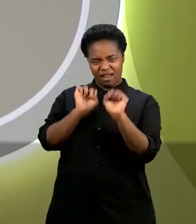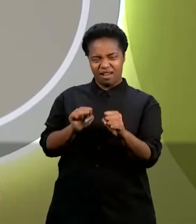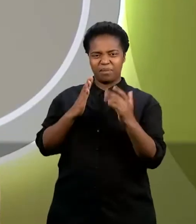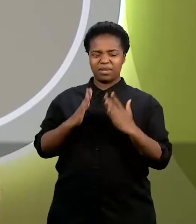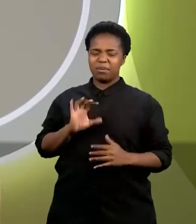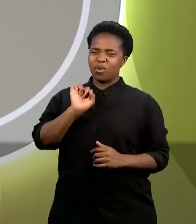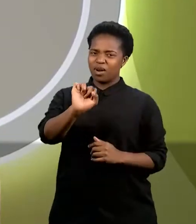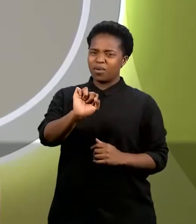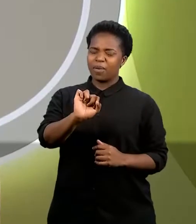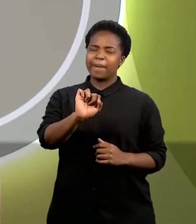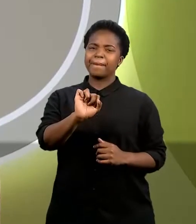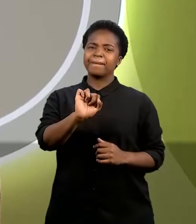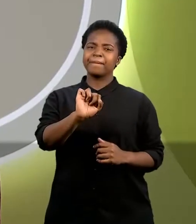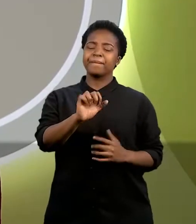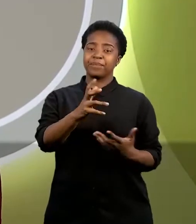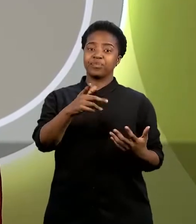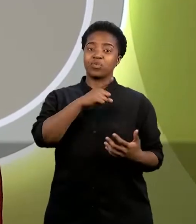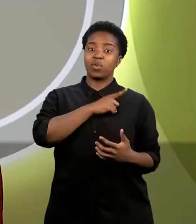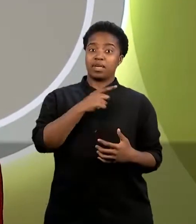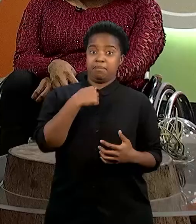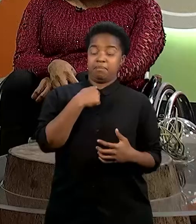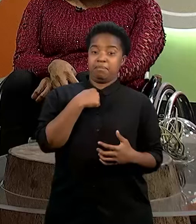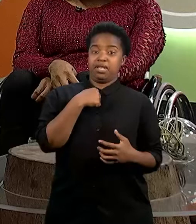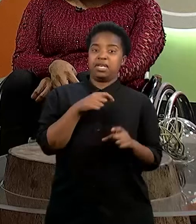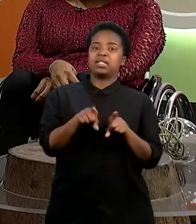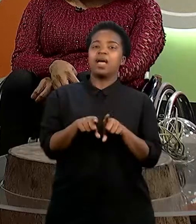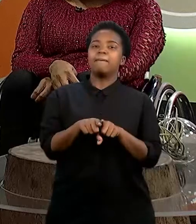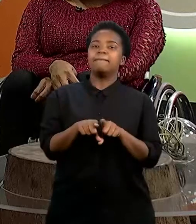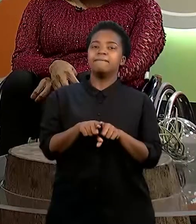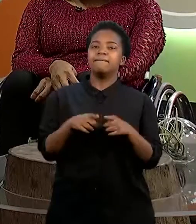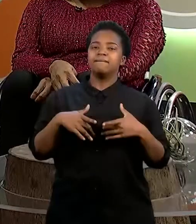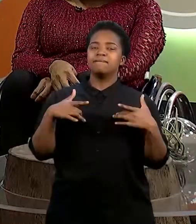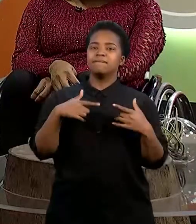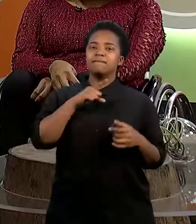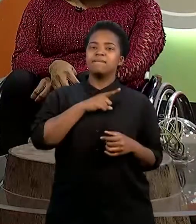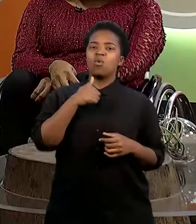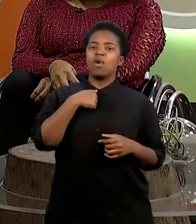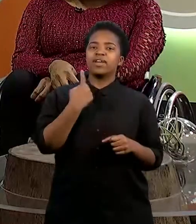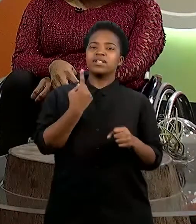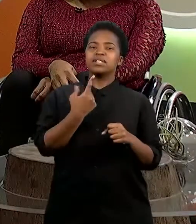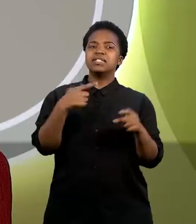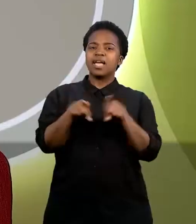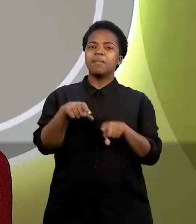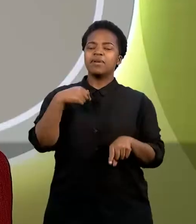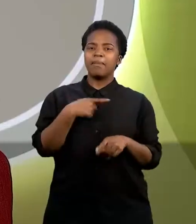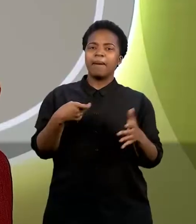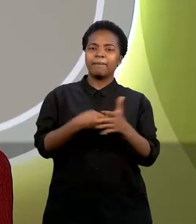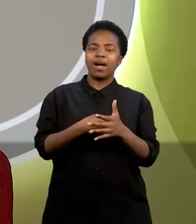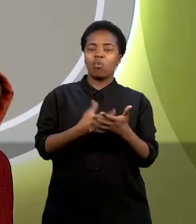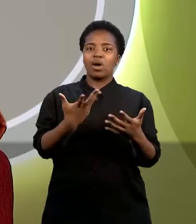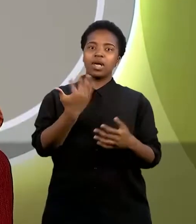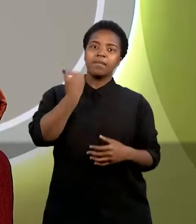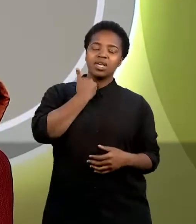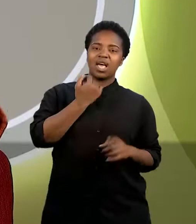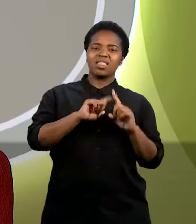ka tsela o batlang ka yona. And na bo pilong ba ka ke thola hore situations is allo sinketsa mathata ho lo bana kana ko nngwe diphotlo botsona